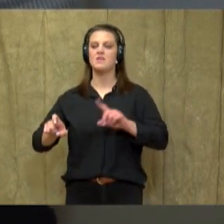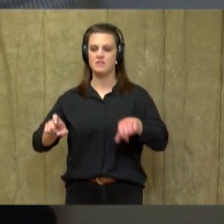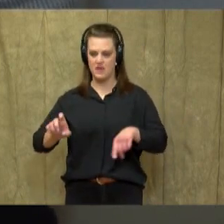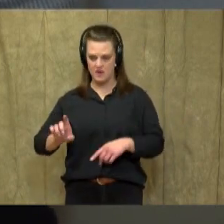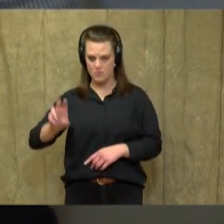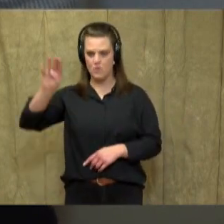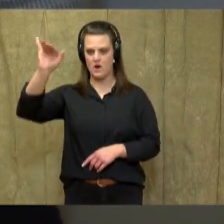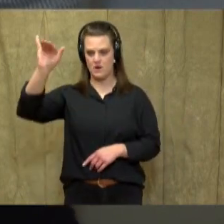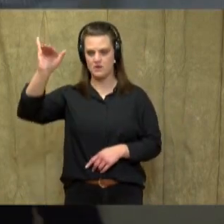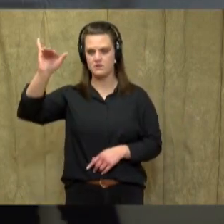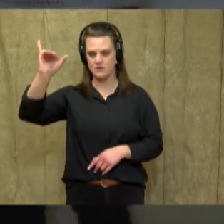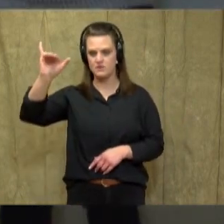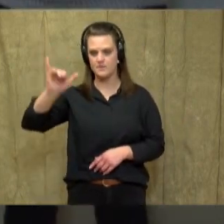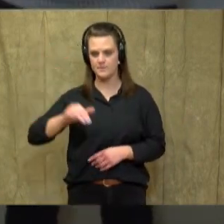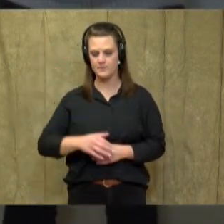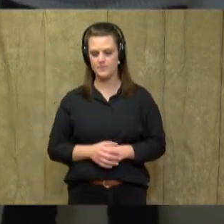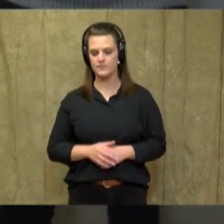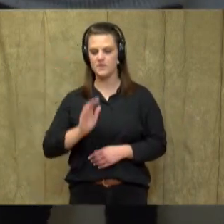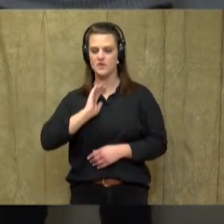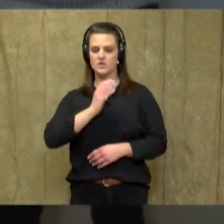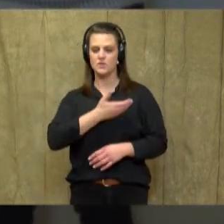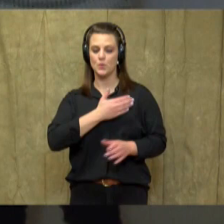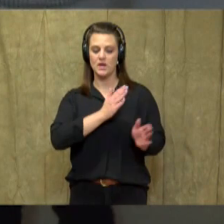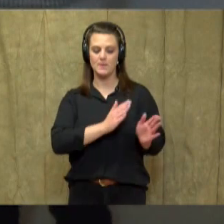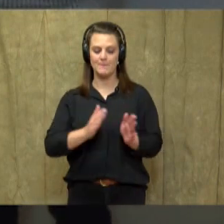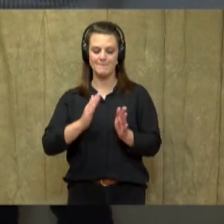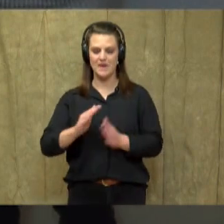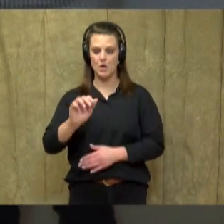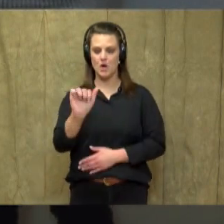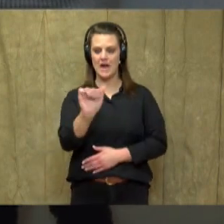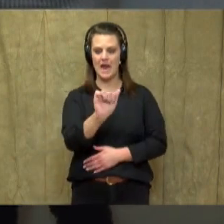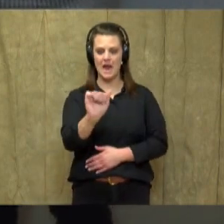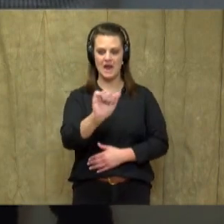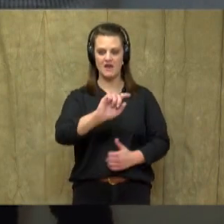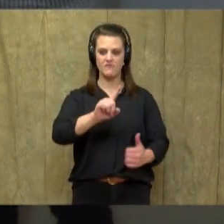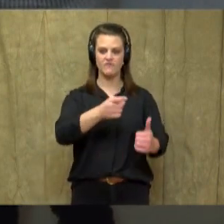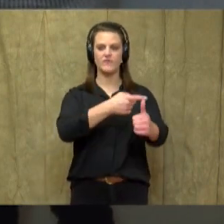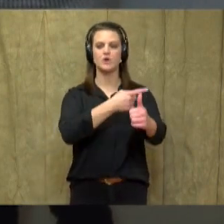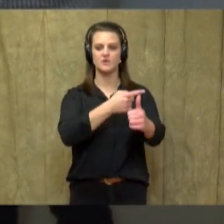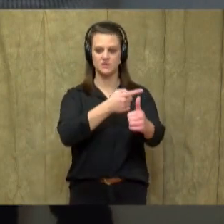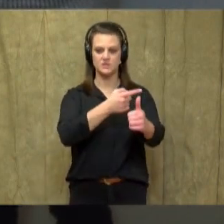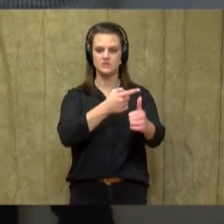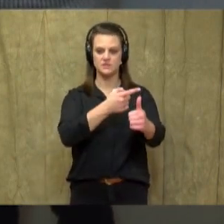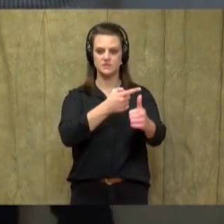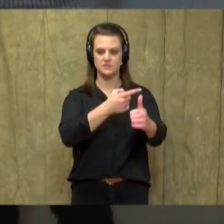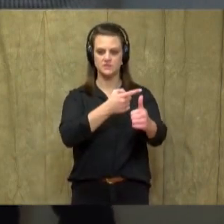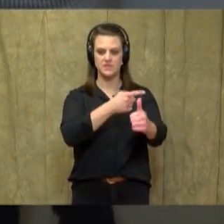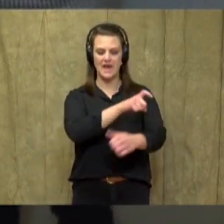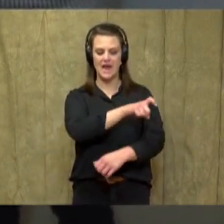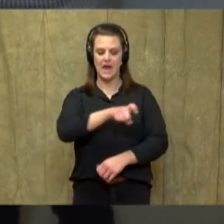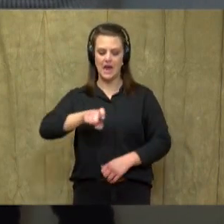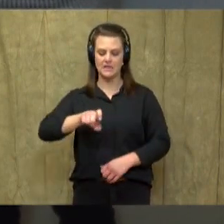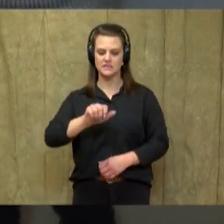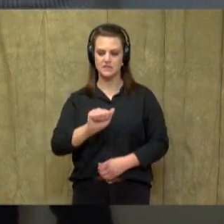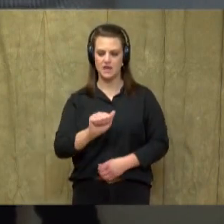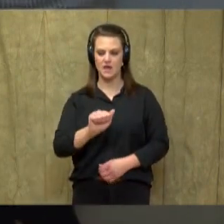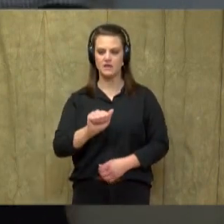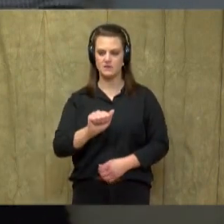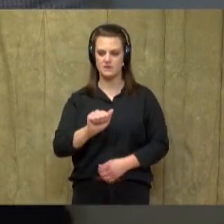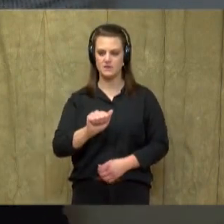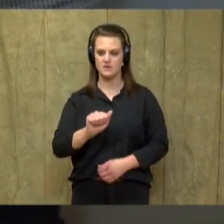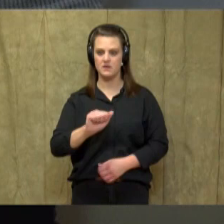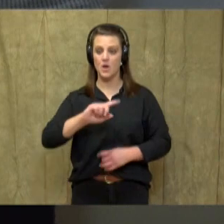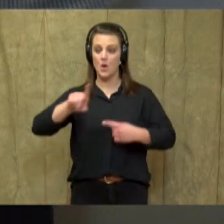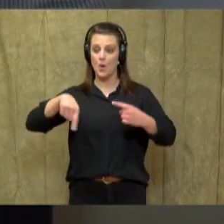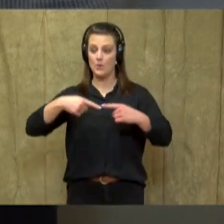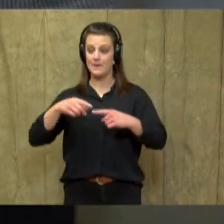y-axis, right? So we're going to look at pattern A first, and that will always go along the x-axis.